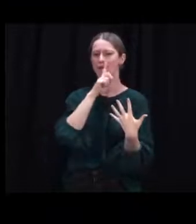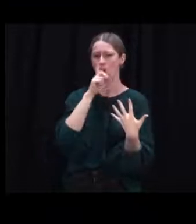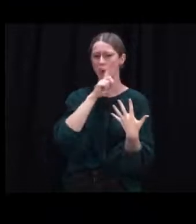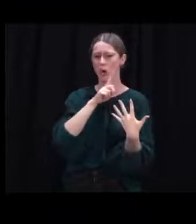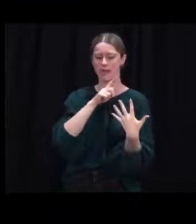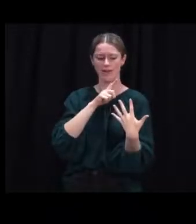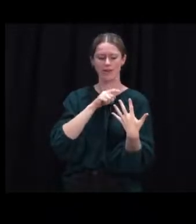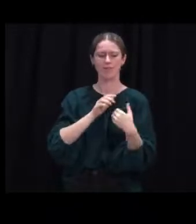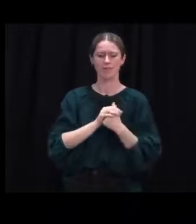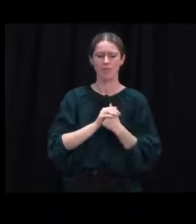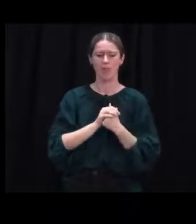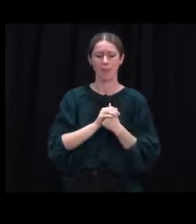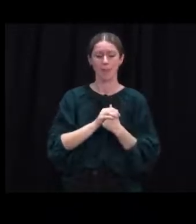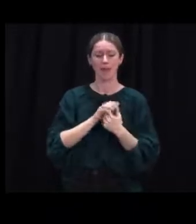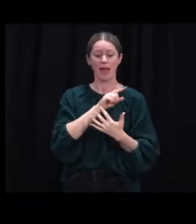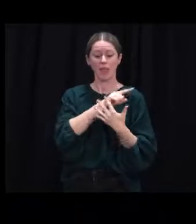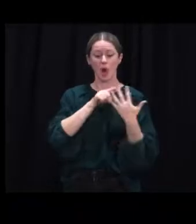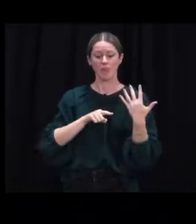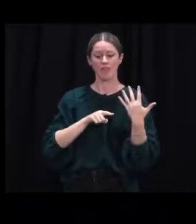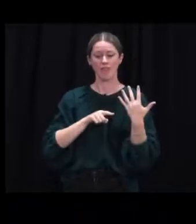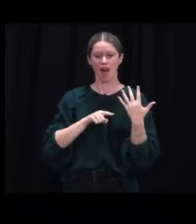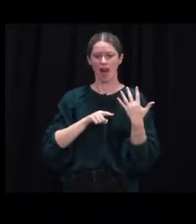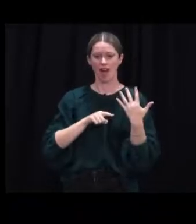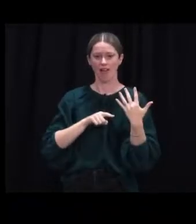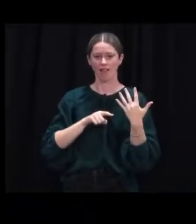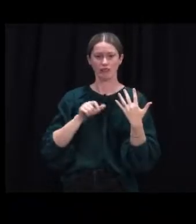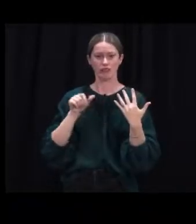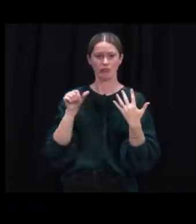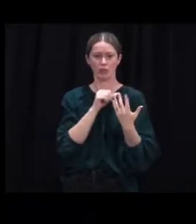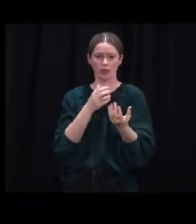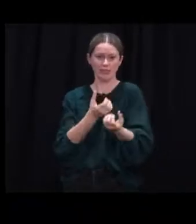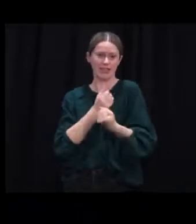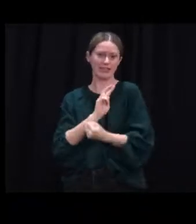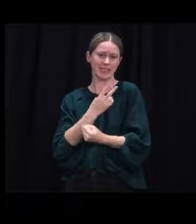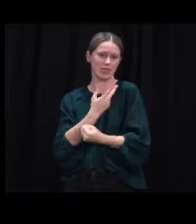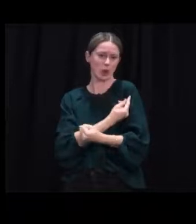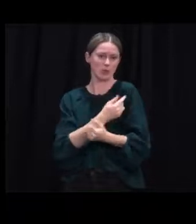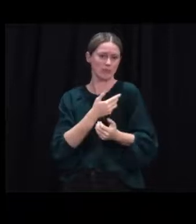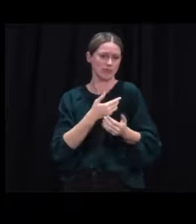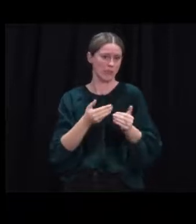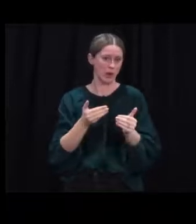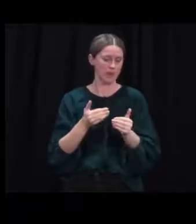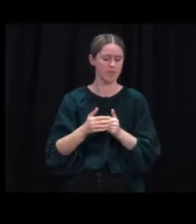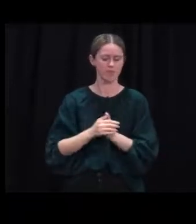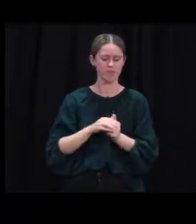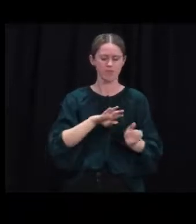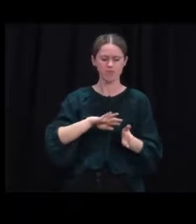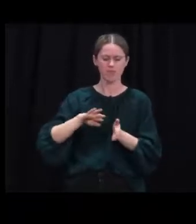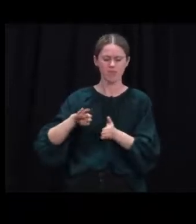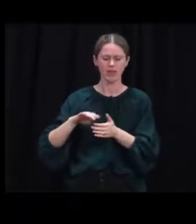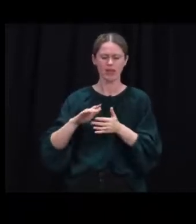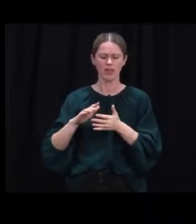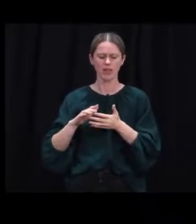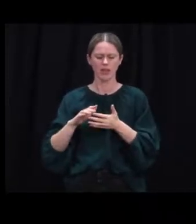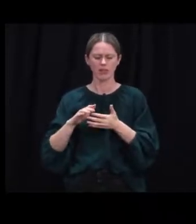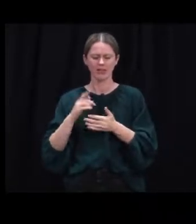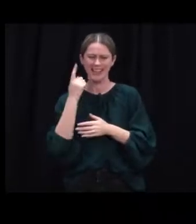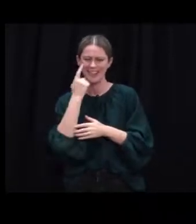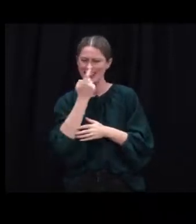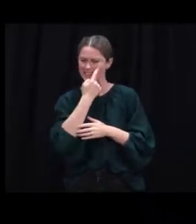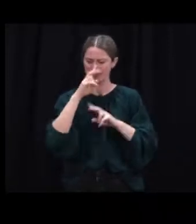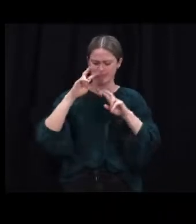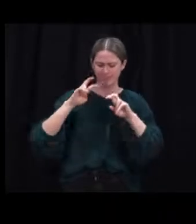if anyone did, it would be 5 of those 732 people who are also scheduled to, and some may already